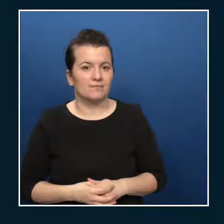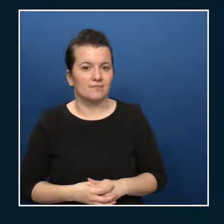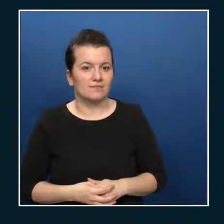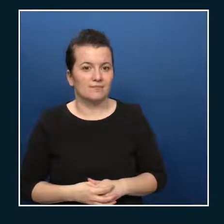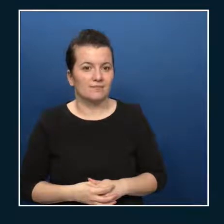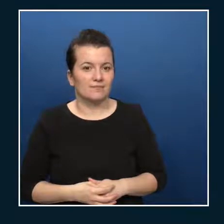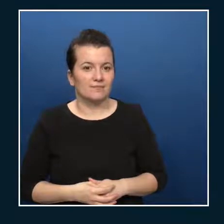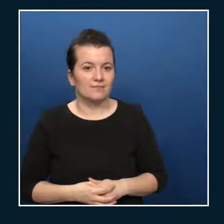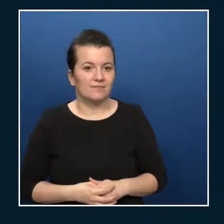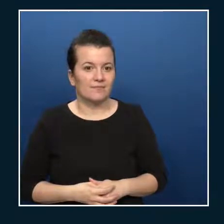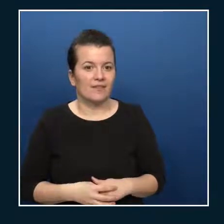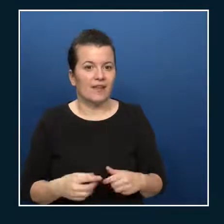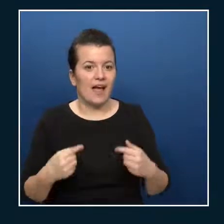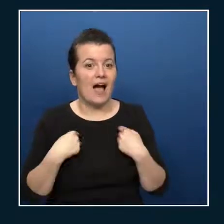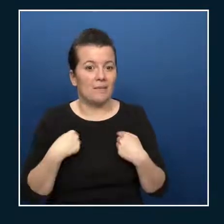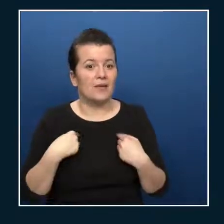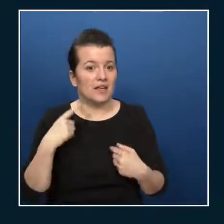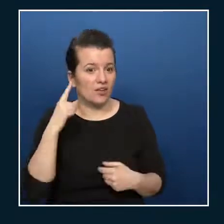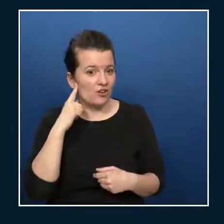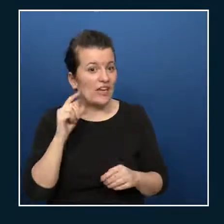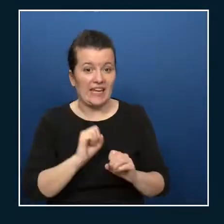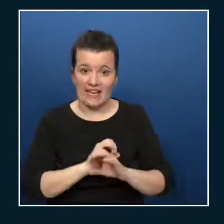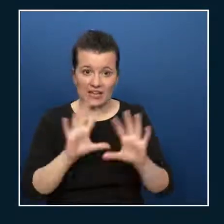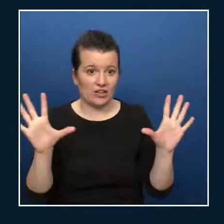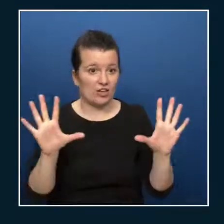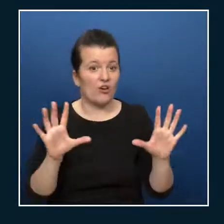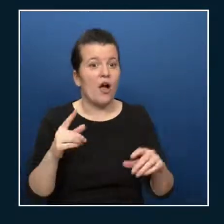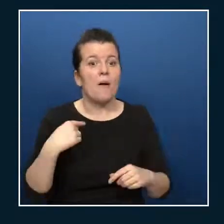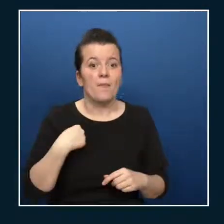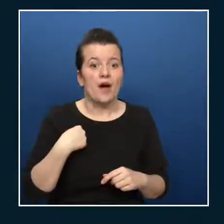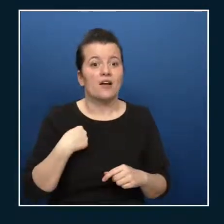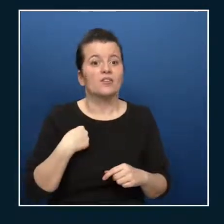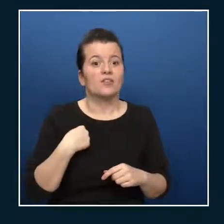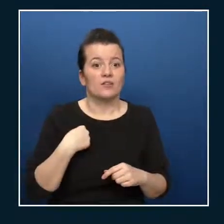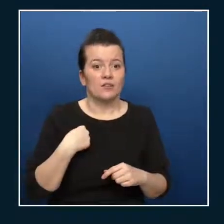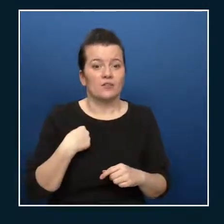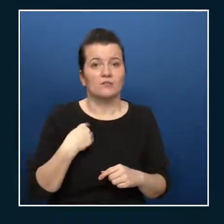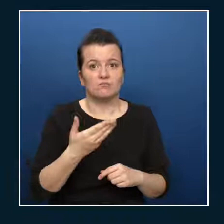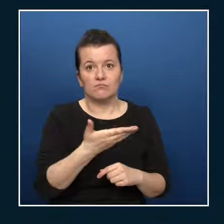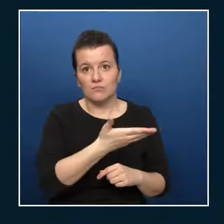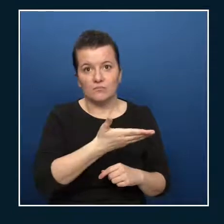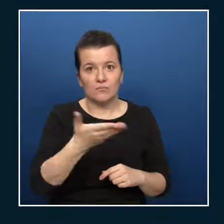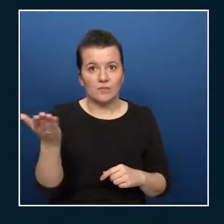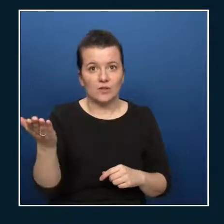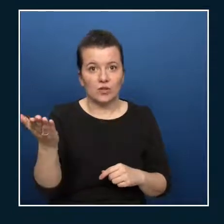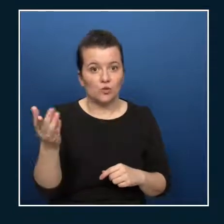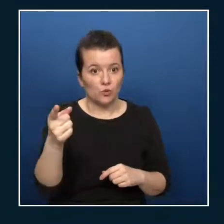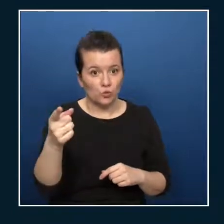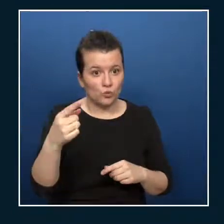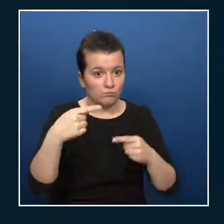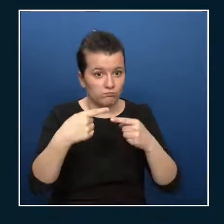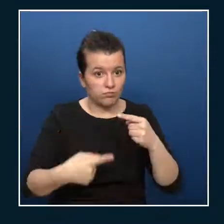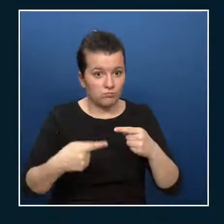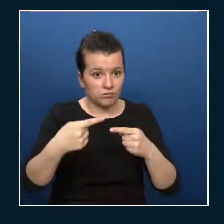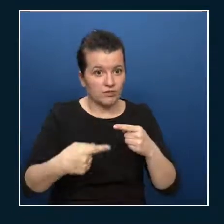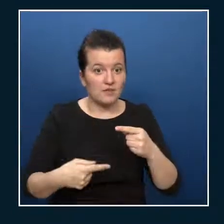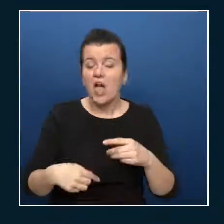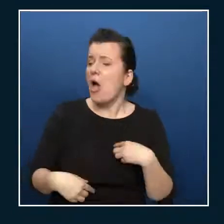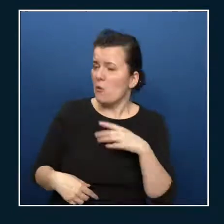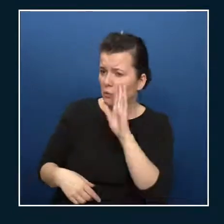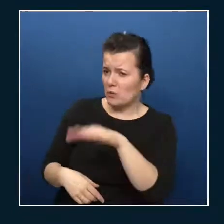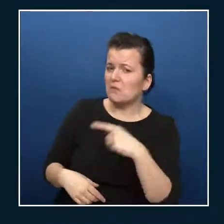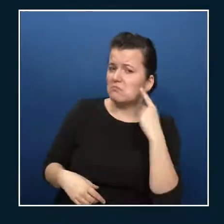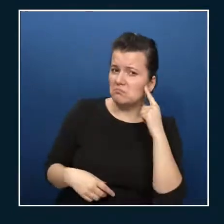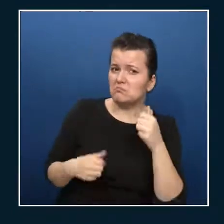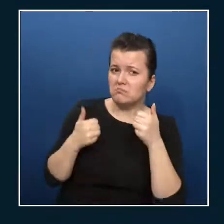myself breaking so much here. No, we can hear you perfectly. No problems. So if you guys want to try to